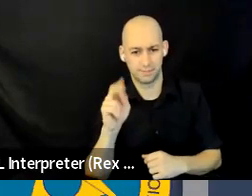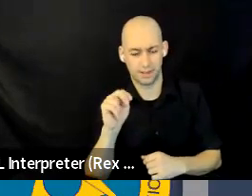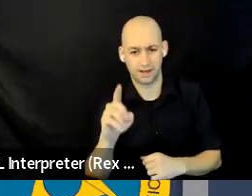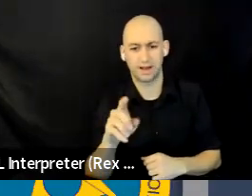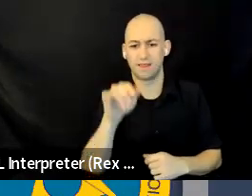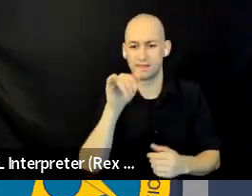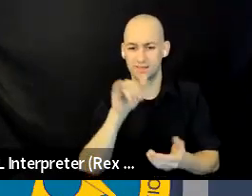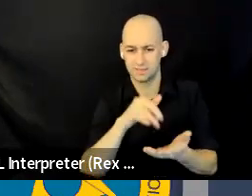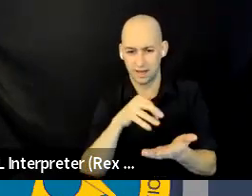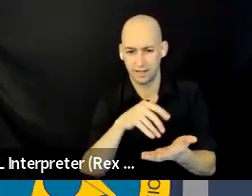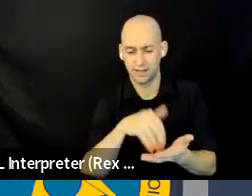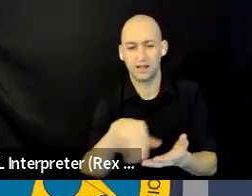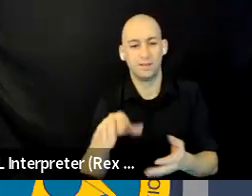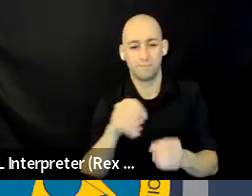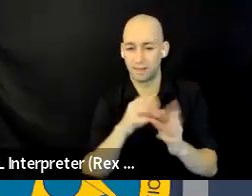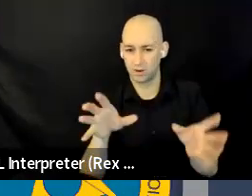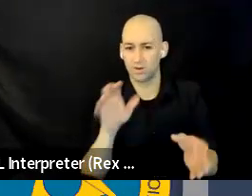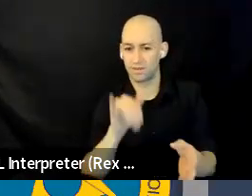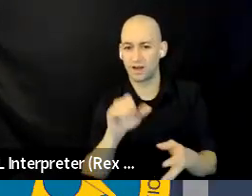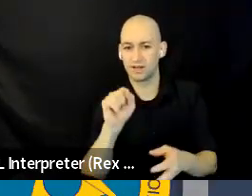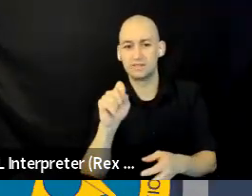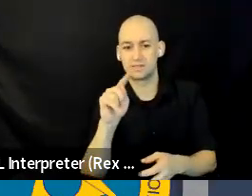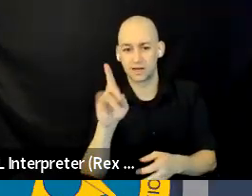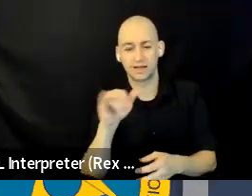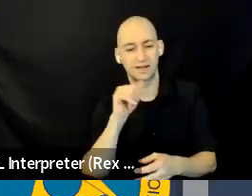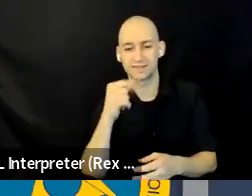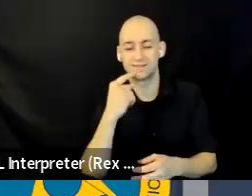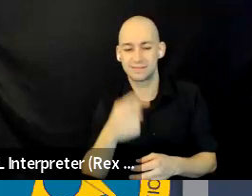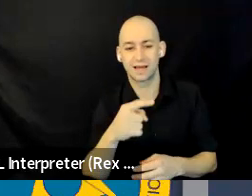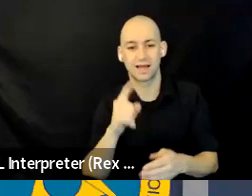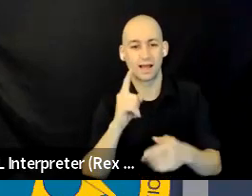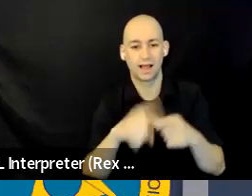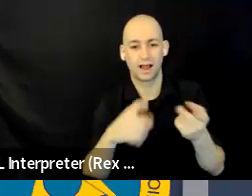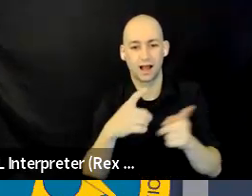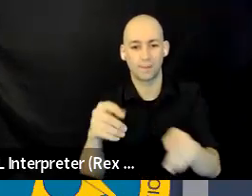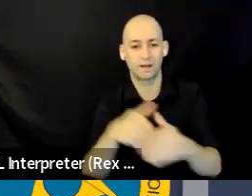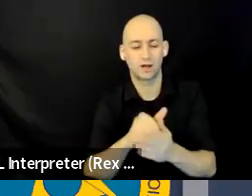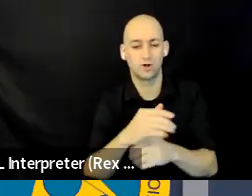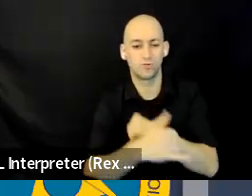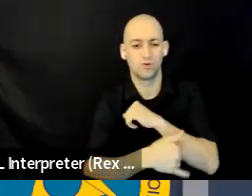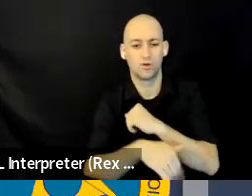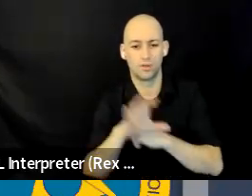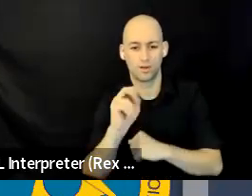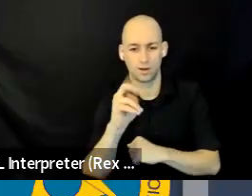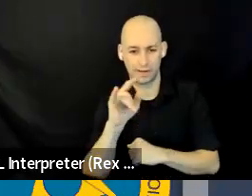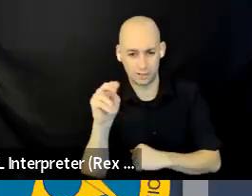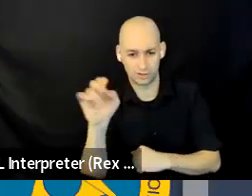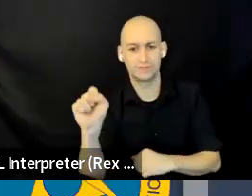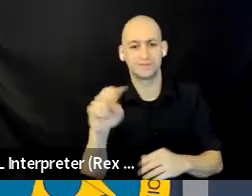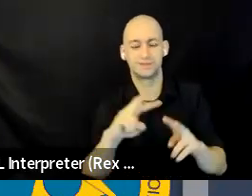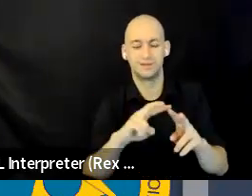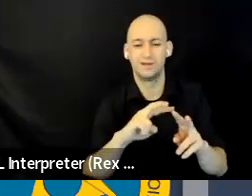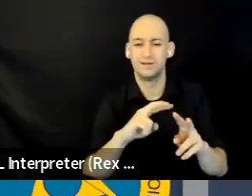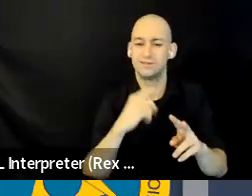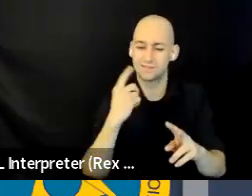Induced Demand Study does not say that induced demand cannot occur in rural conditions or rural projects. What the